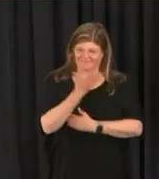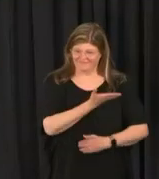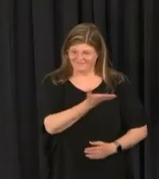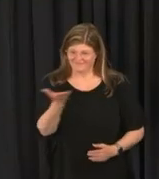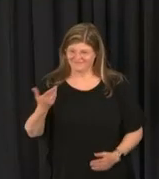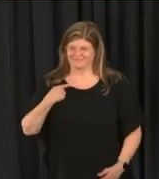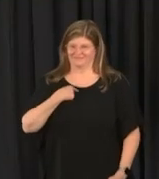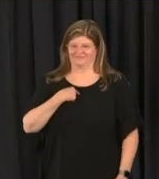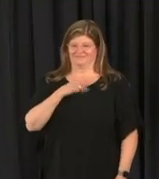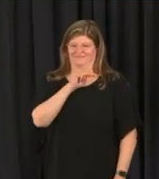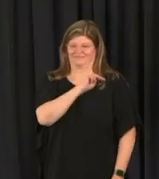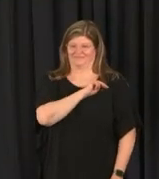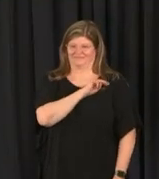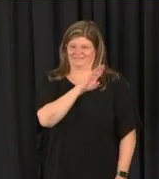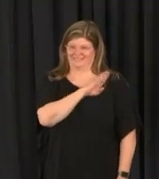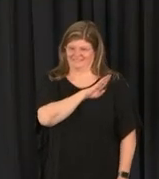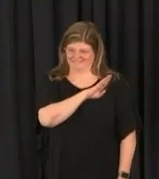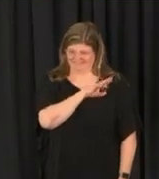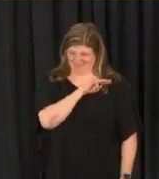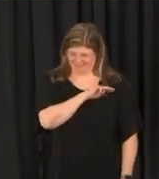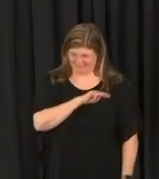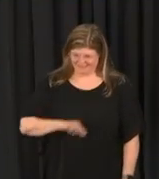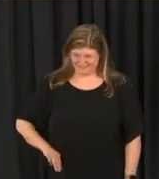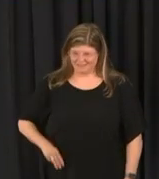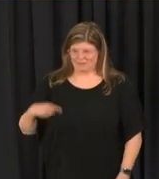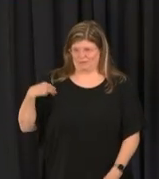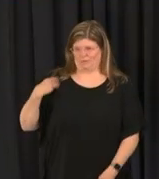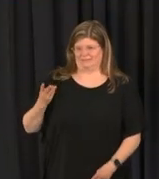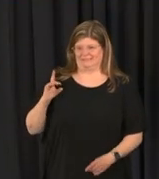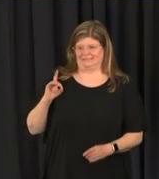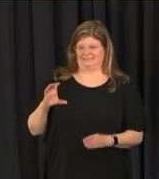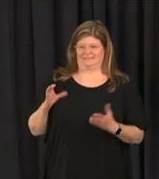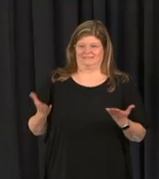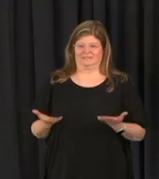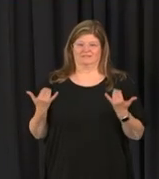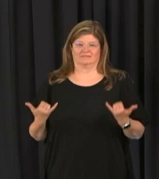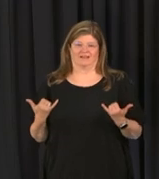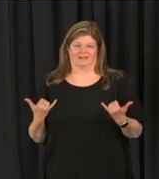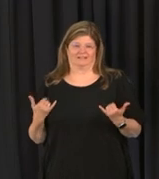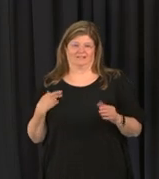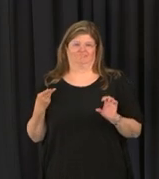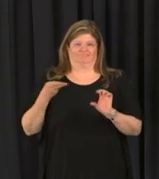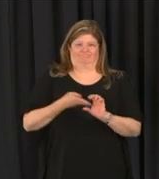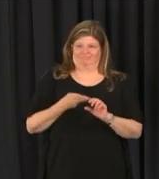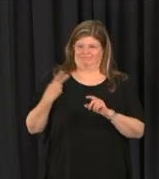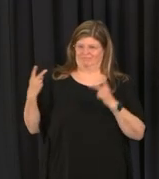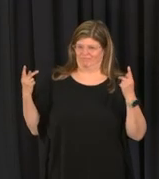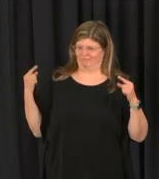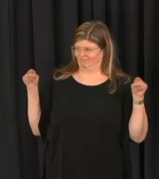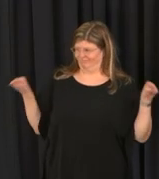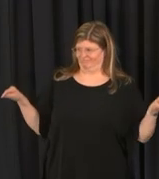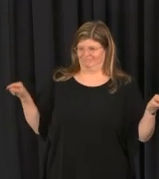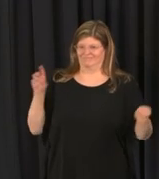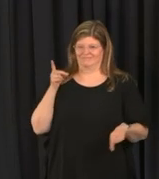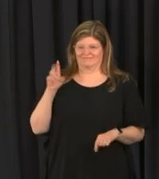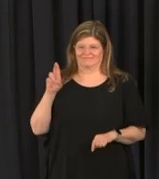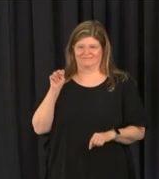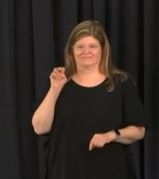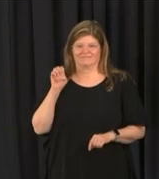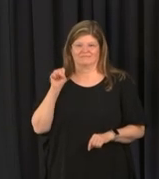morning. I'm Muriel Bowser. I'm the mayor of Washington, D.C. I'm joined today by my team, Dr.